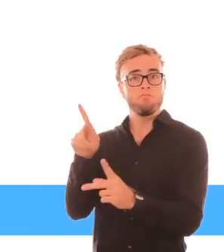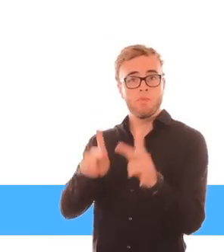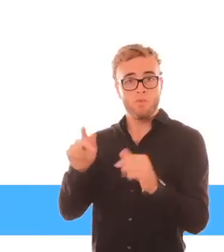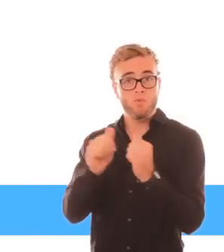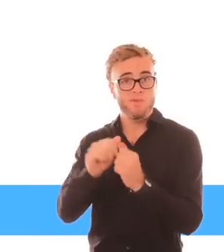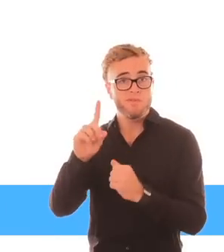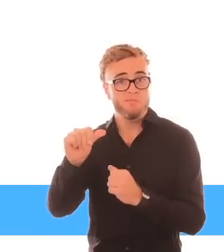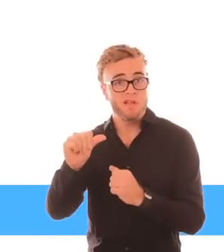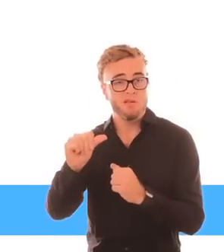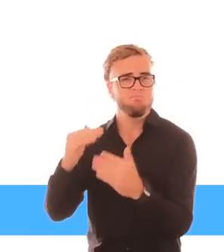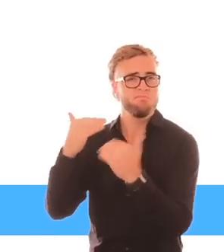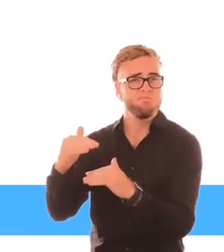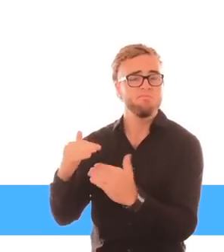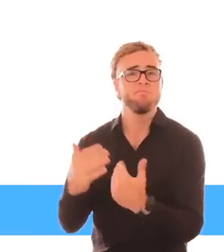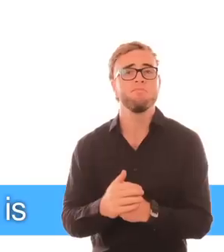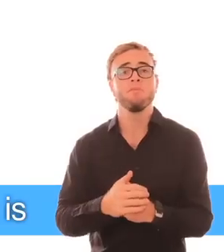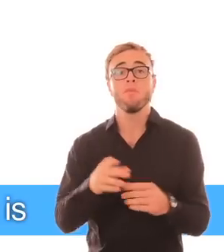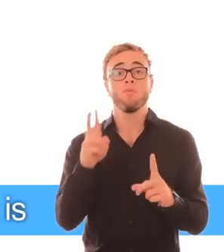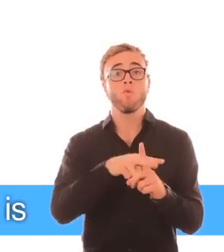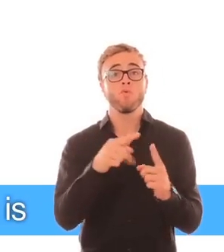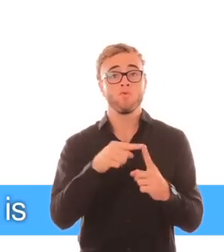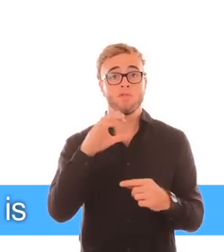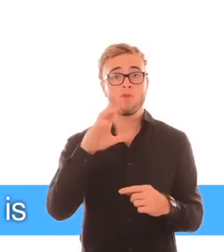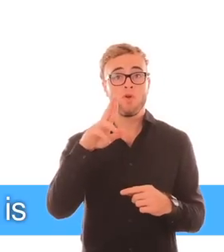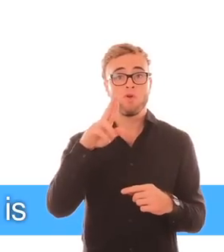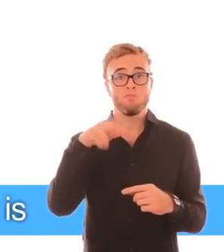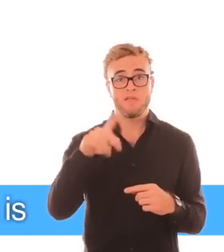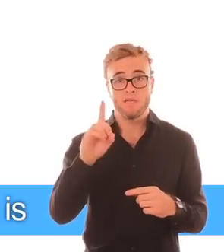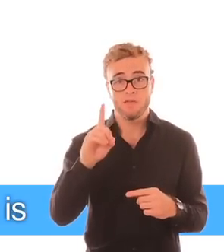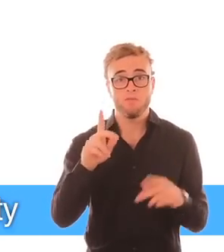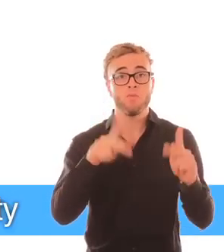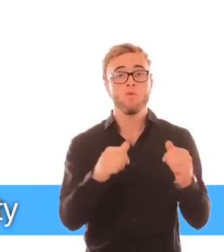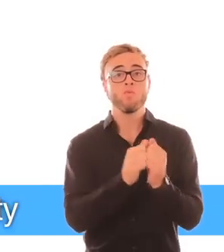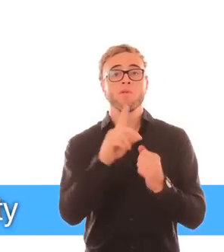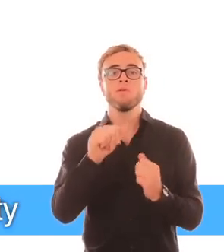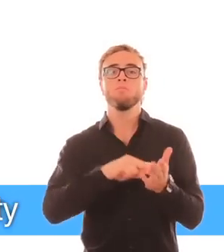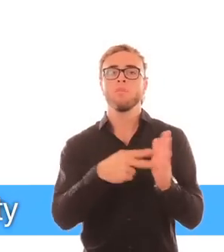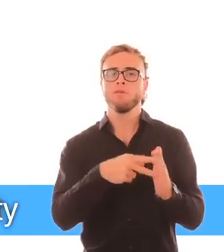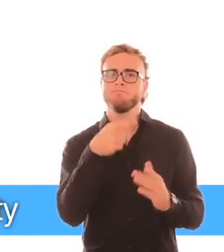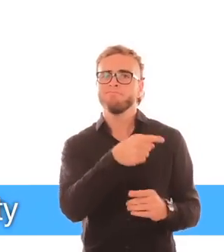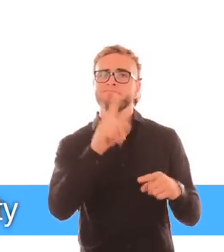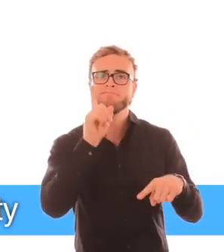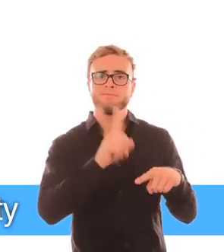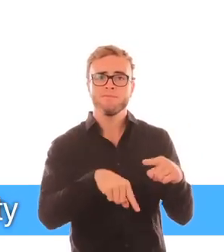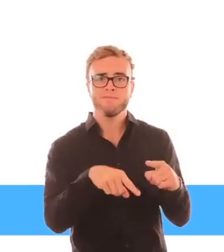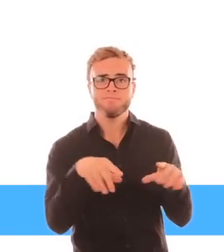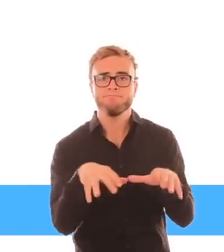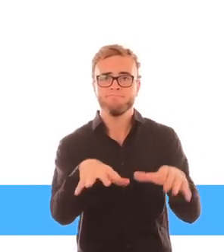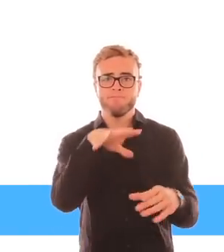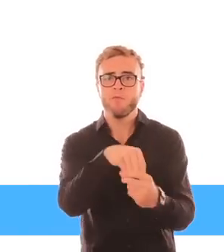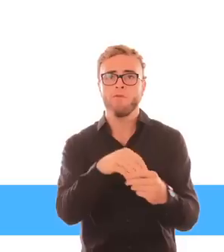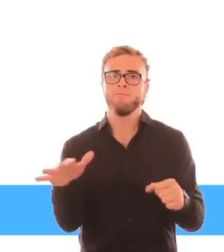to the CRPD, a person with a disability is someone who is prevented from participating fully in society by a combination